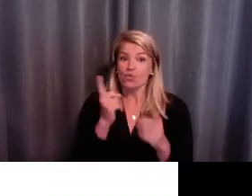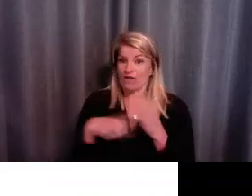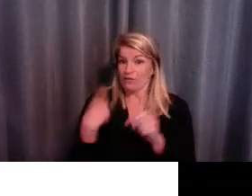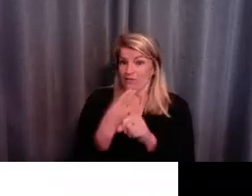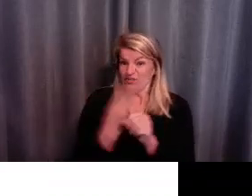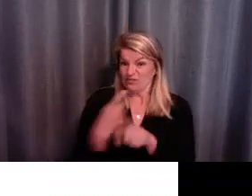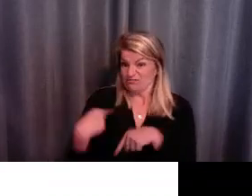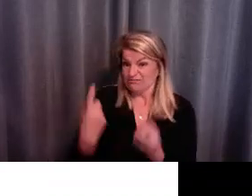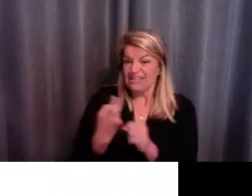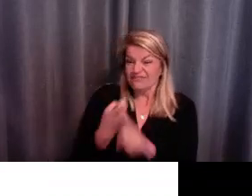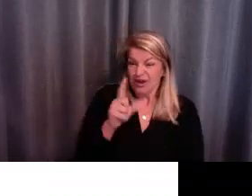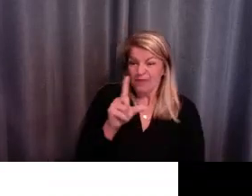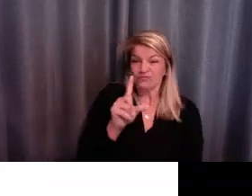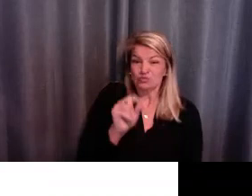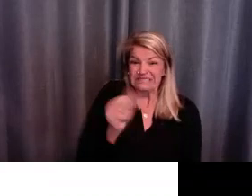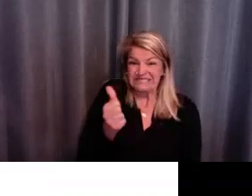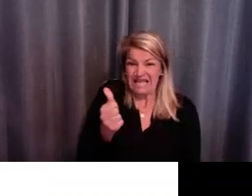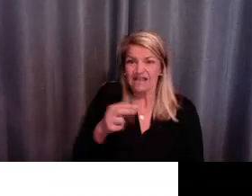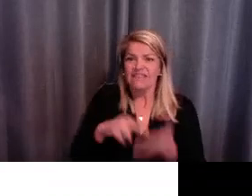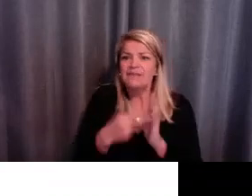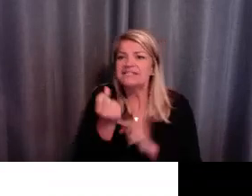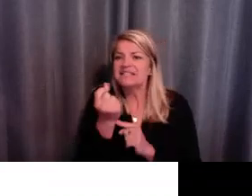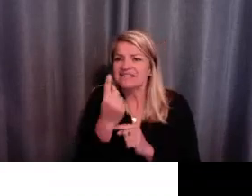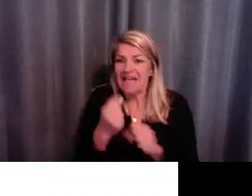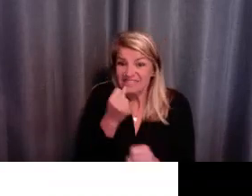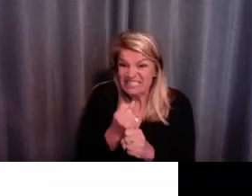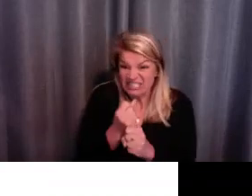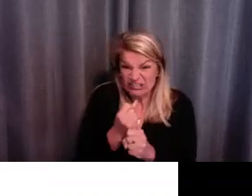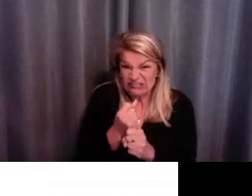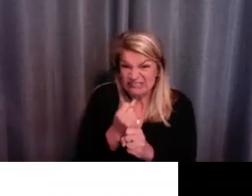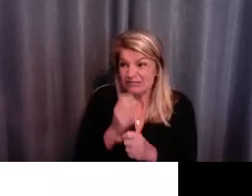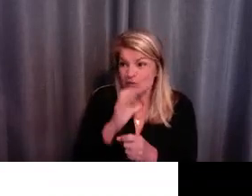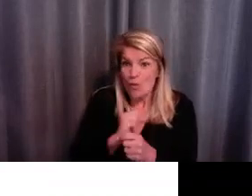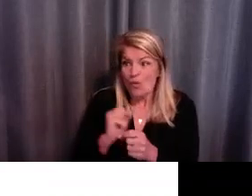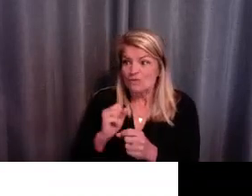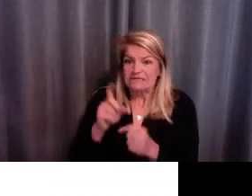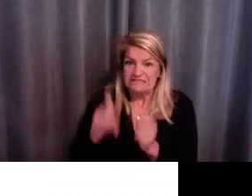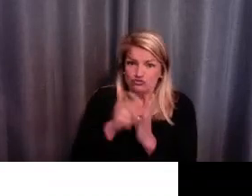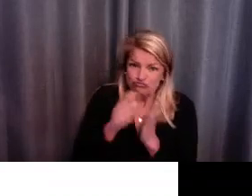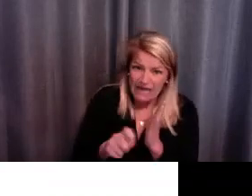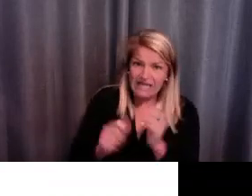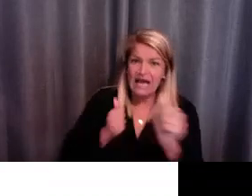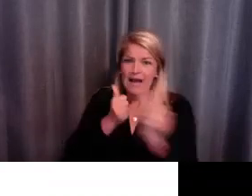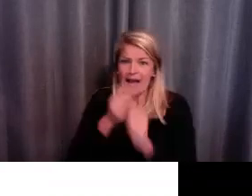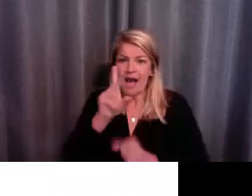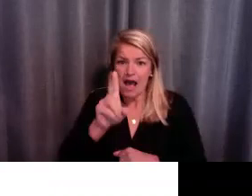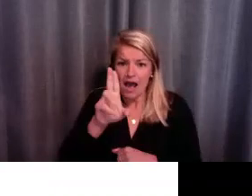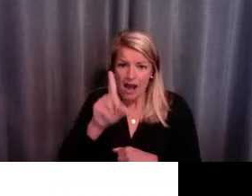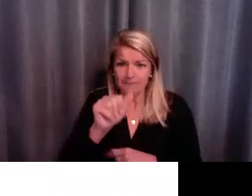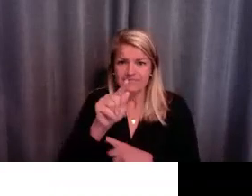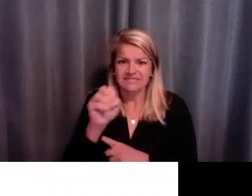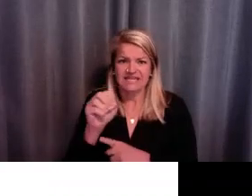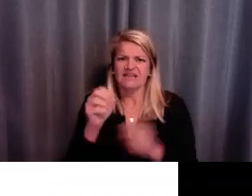2010. So it has been 11 years since it has been written and updated. So there has been a lot of changes